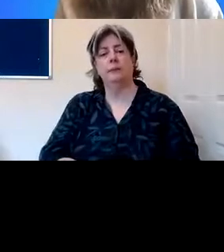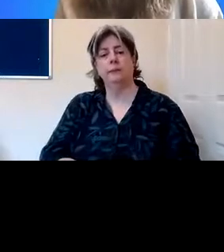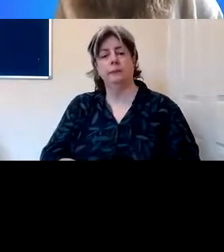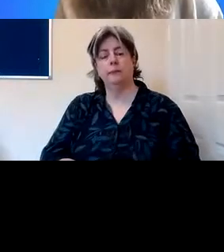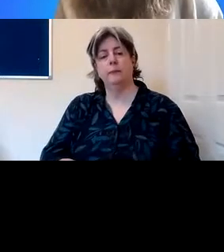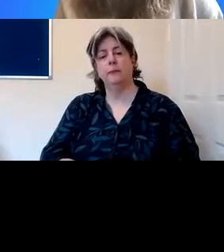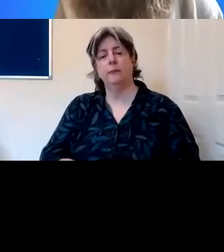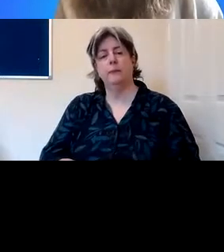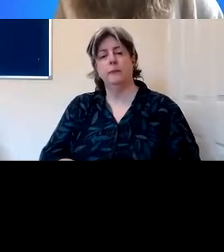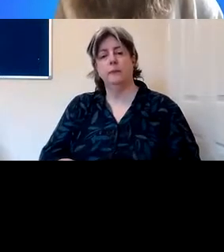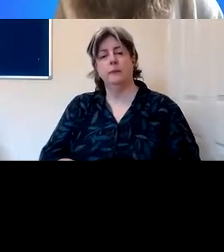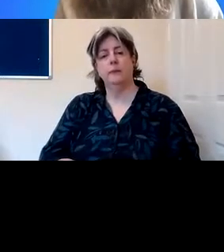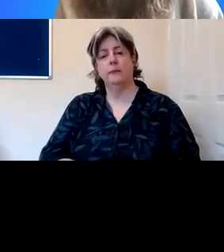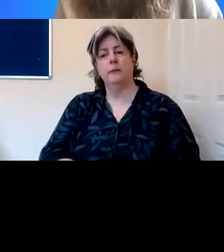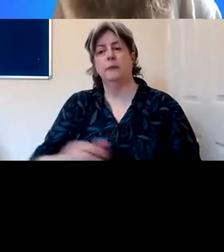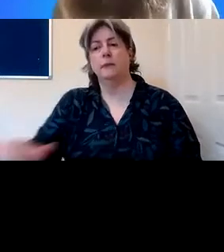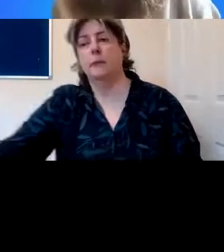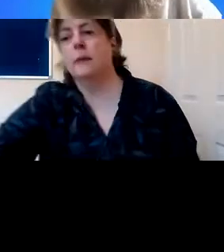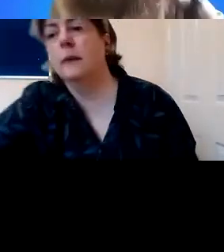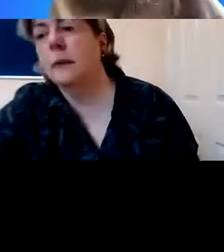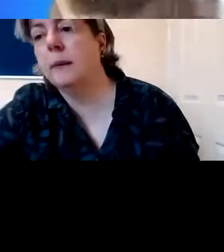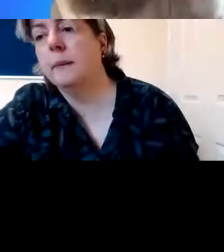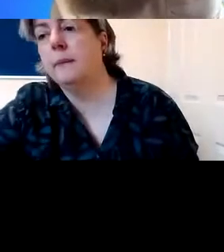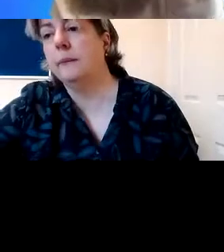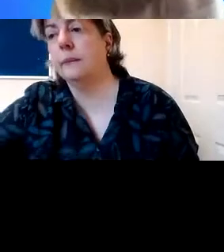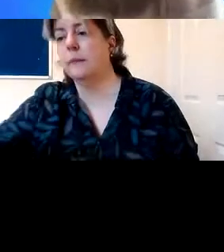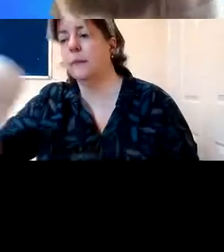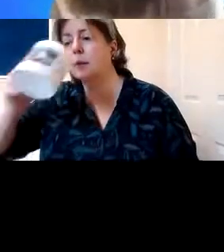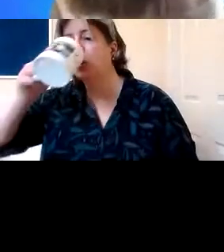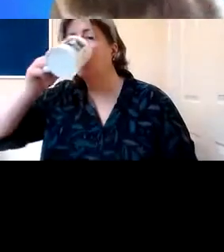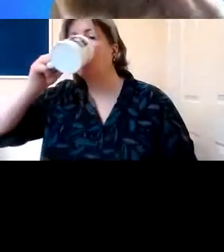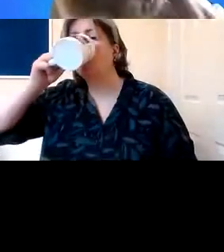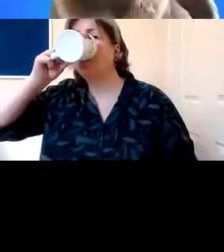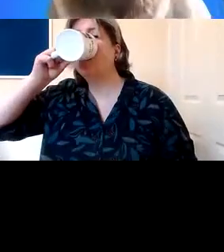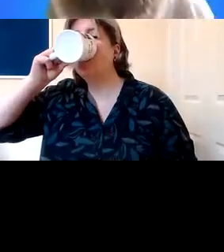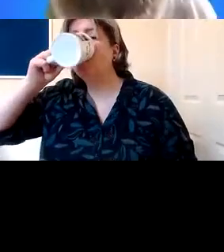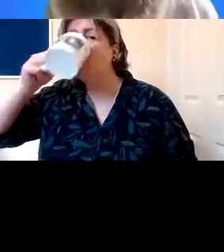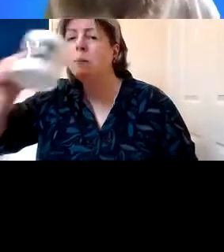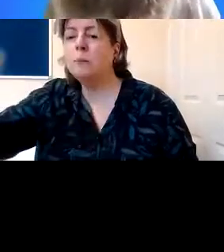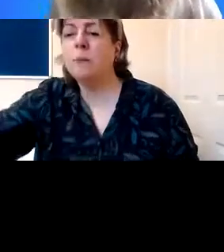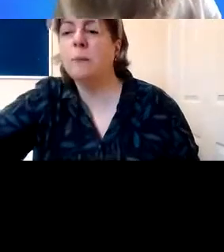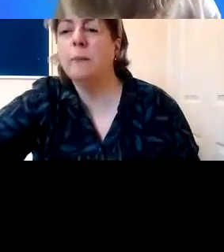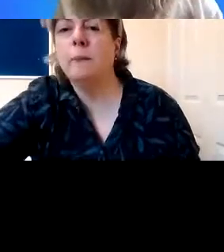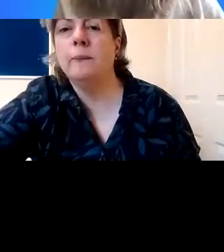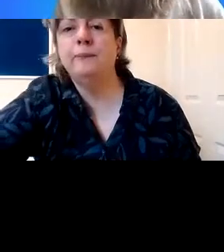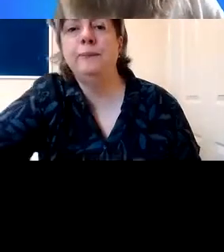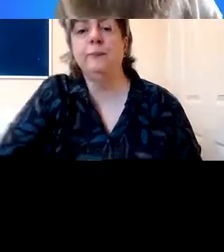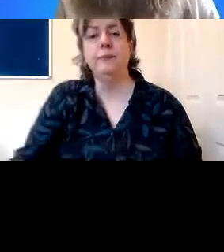of our members in Carmarthenshire, so thank you to that member for putting the question forward. A related question, I